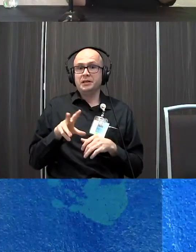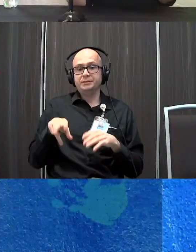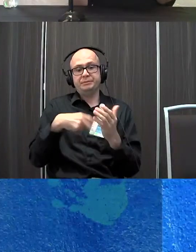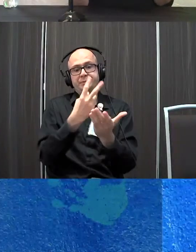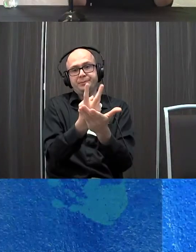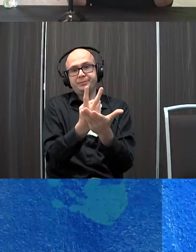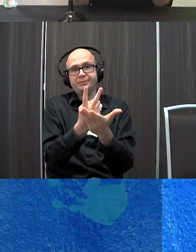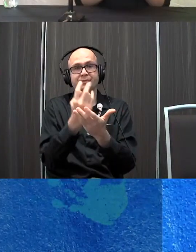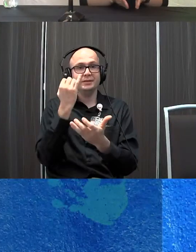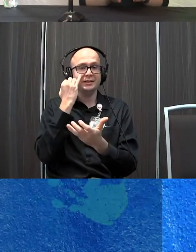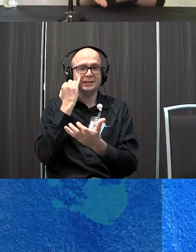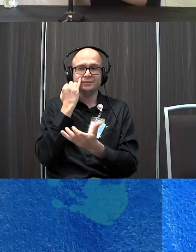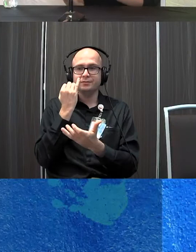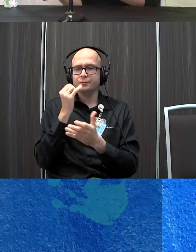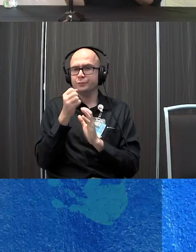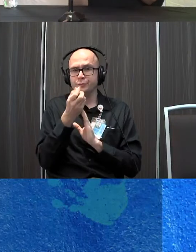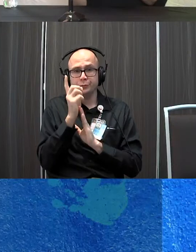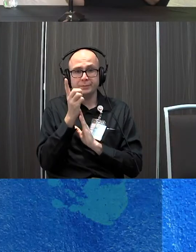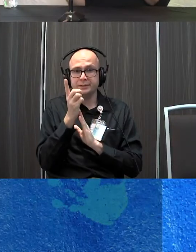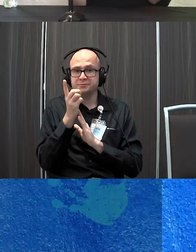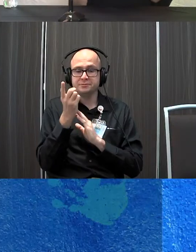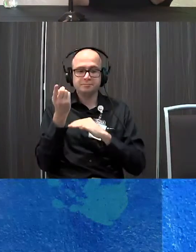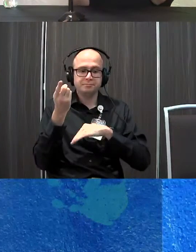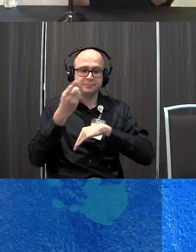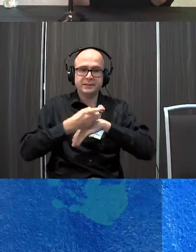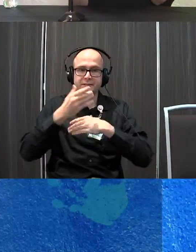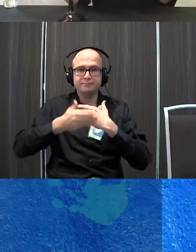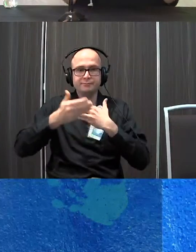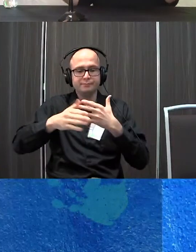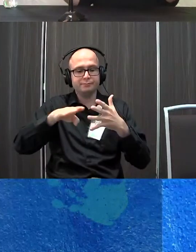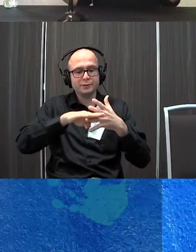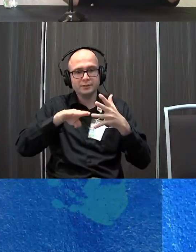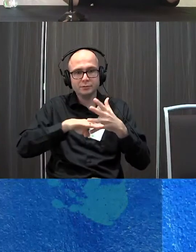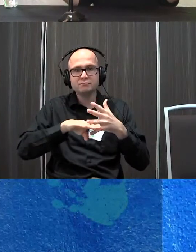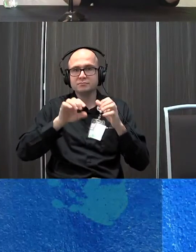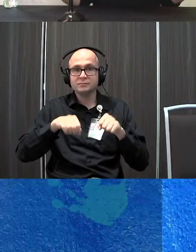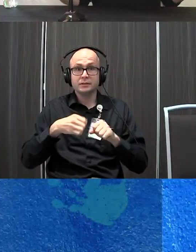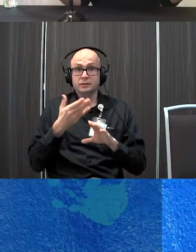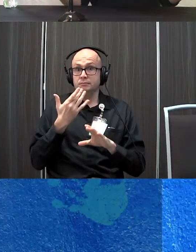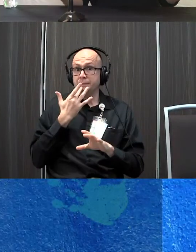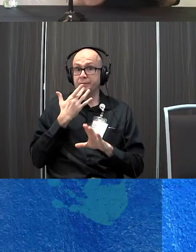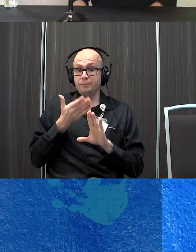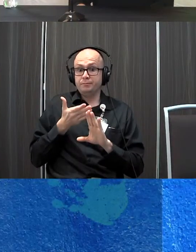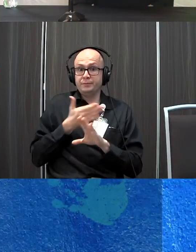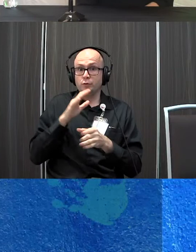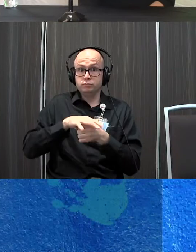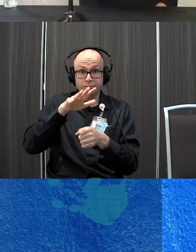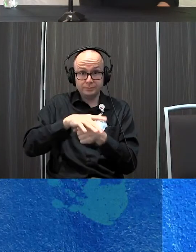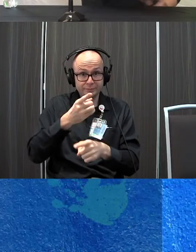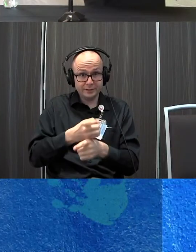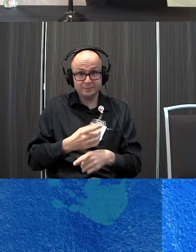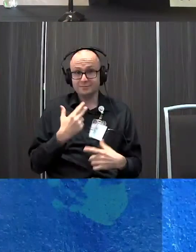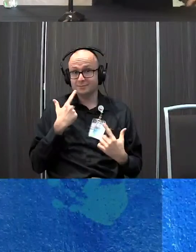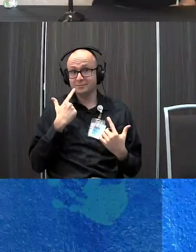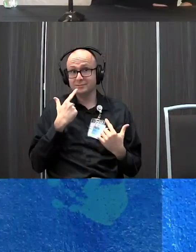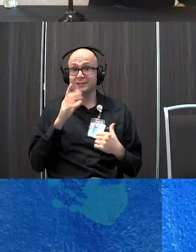upside down, but if they can give her a couple minutes throughout the day to lay upside down, It's probably preferable to a meltdown. yeah, That's what I'm thinking. I was like,